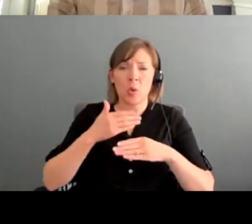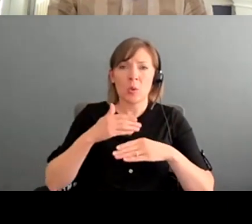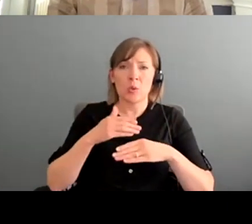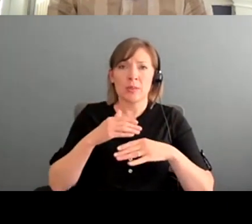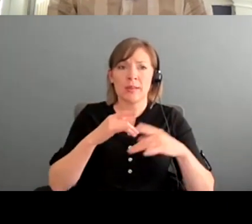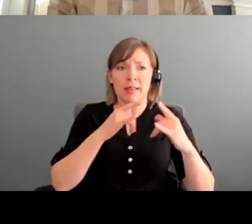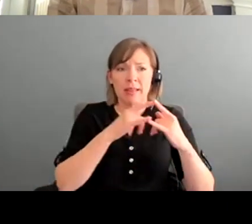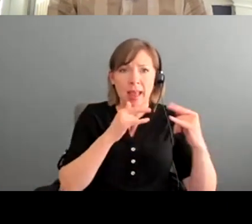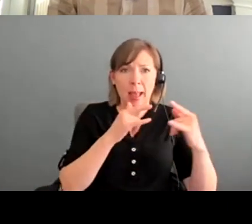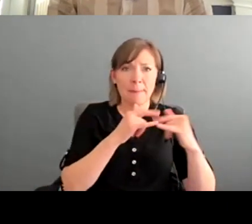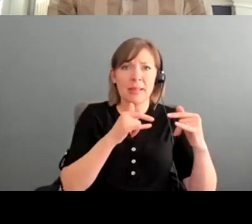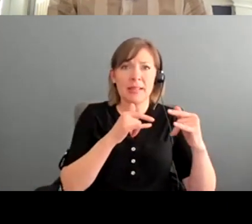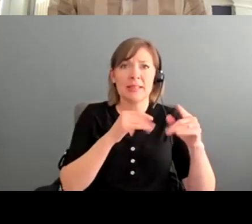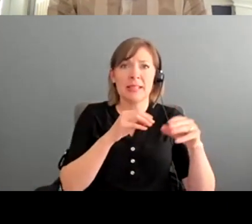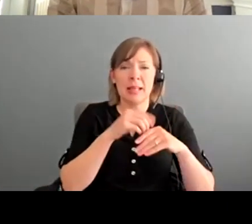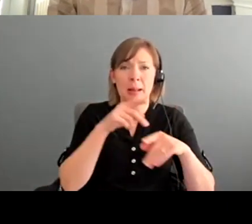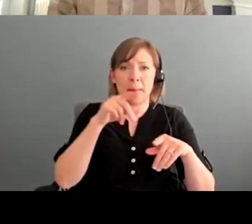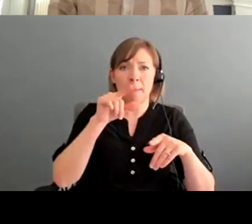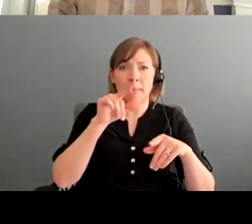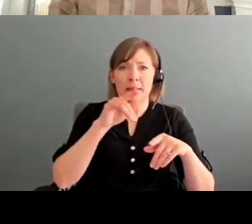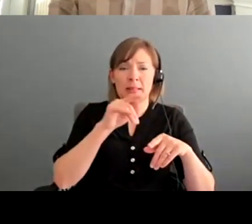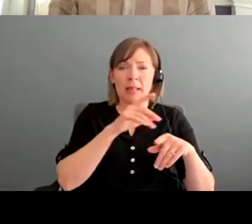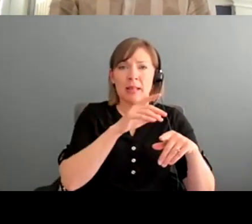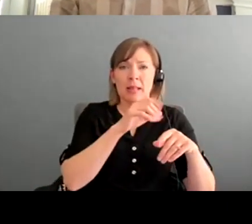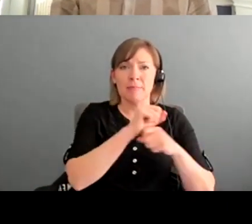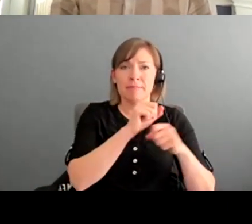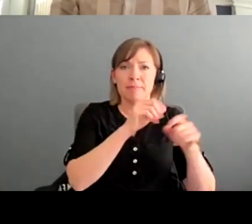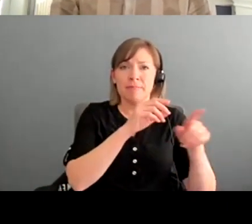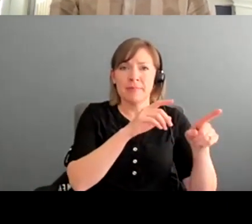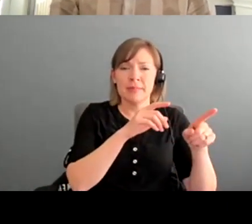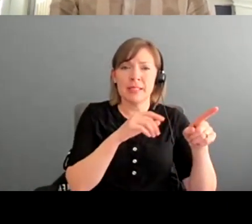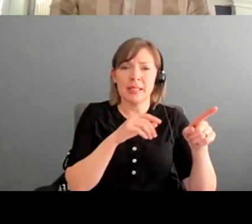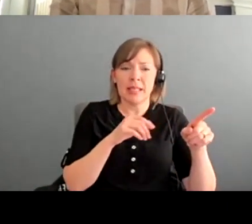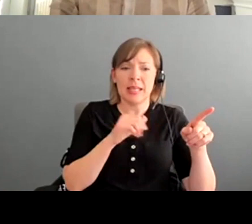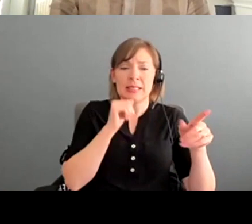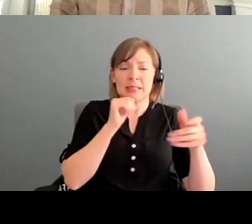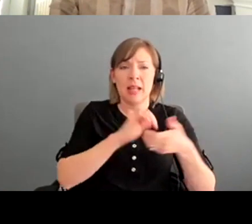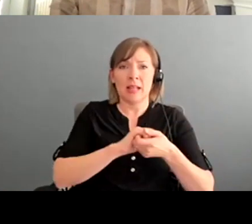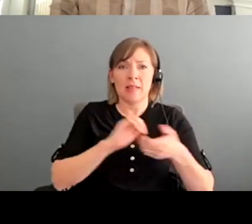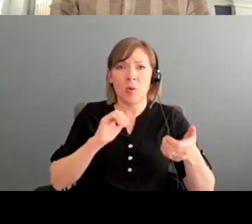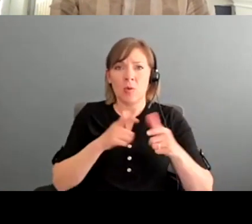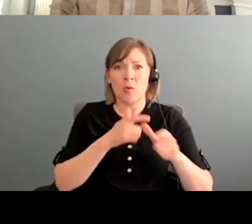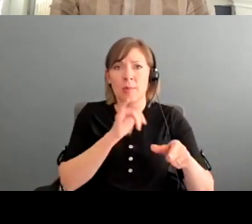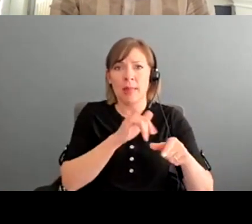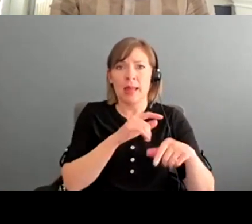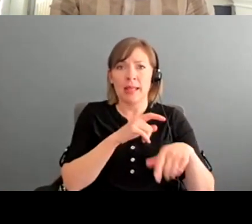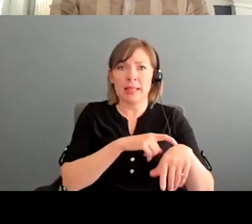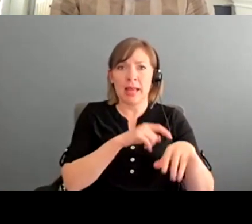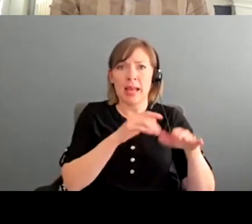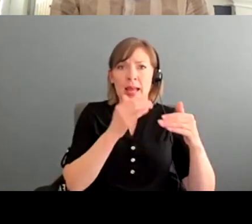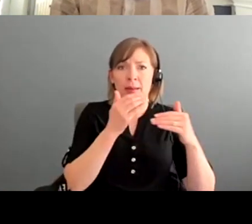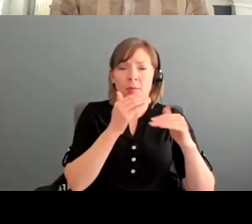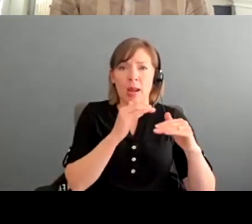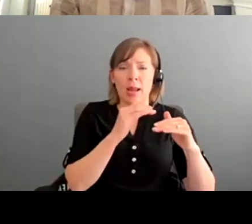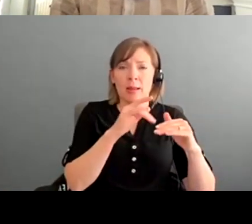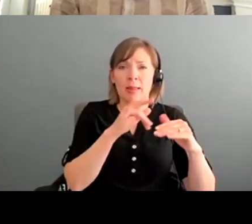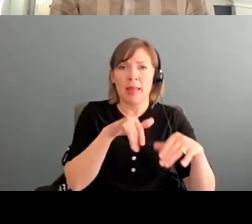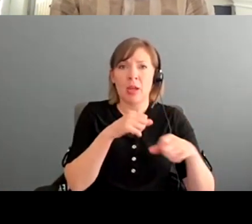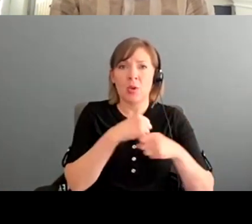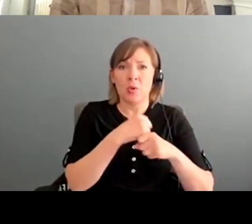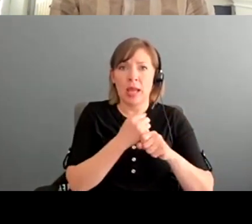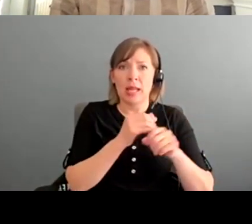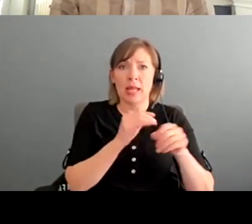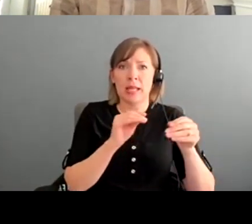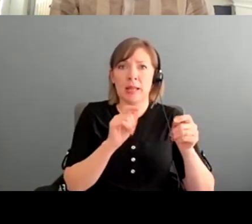encampments and so on. I don't think it's like divorced, and particularly from the time frame that created the movement